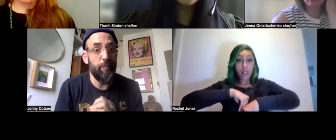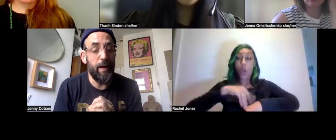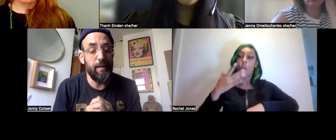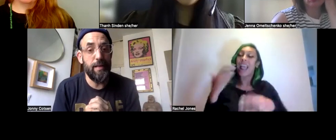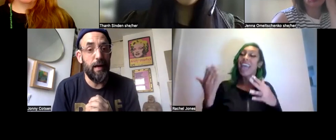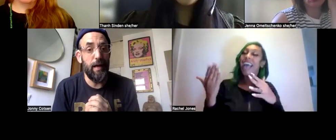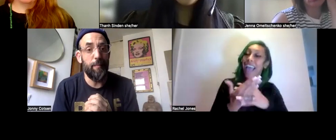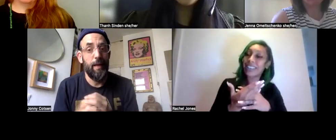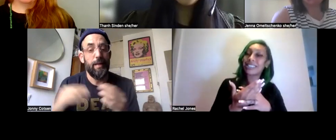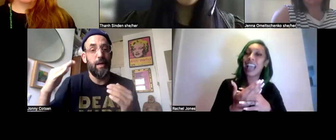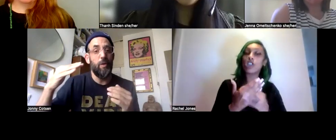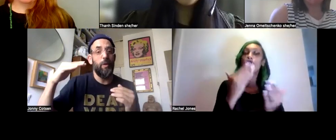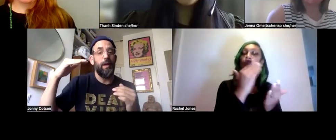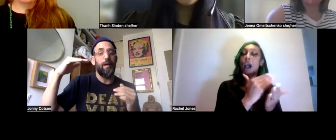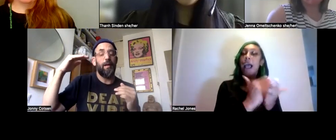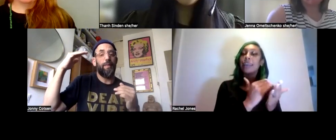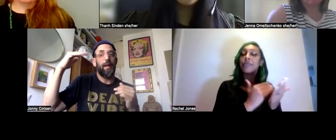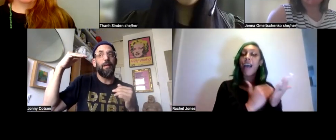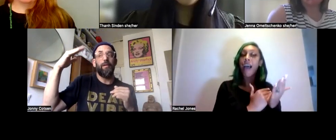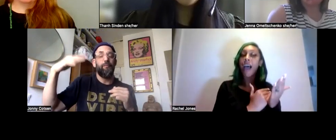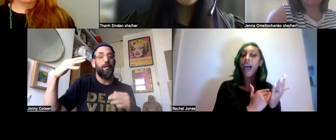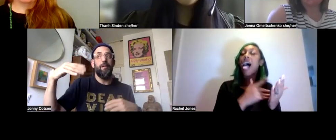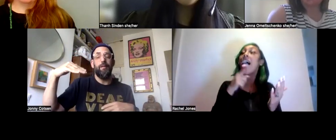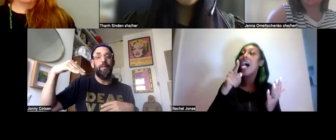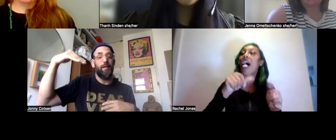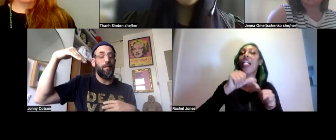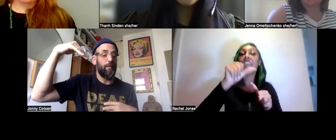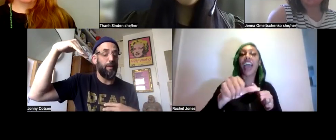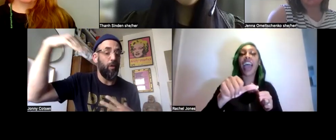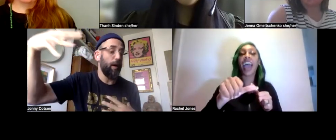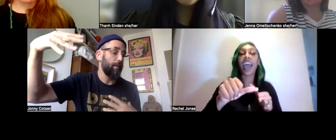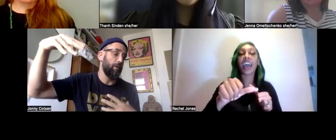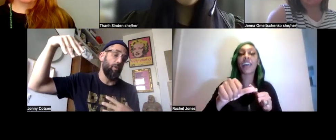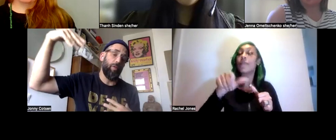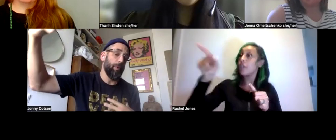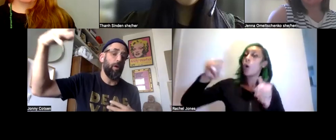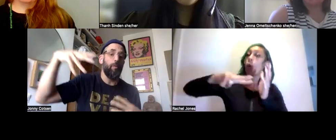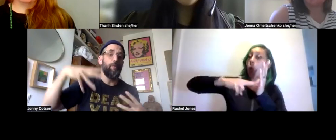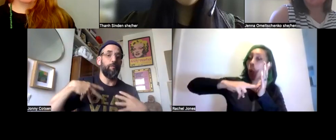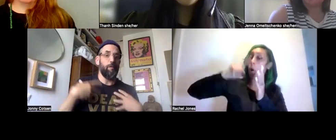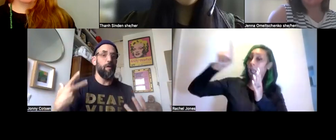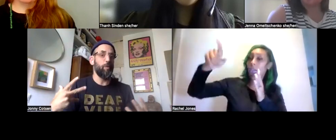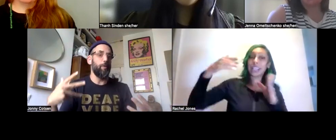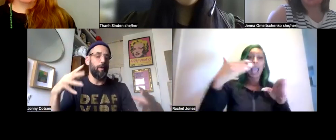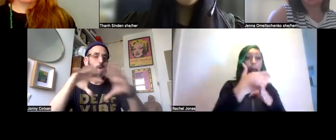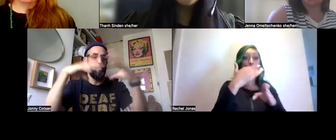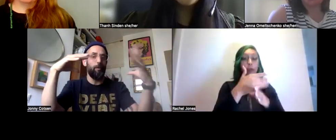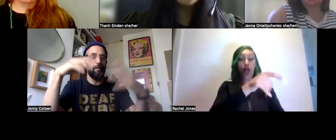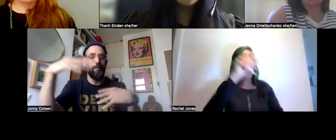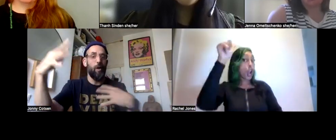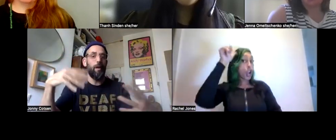rider in place, it then you feel the organisation or the employer will feel very